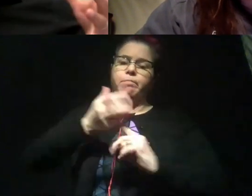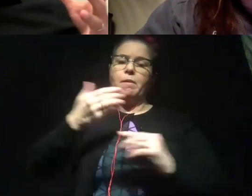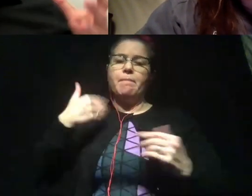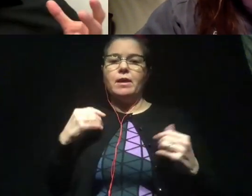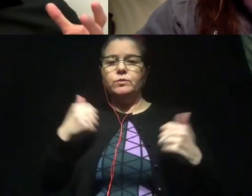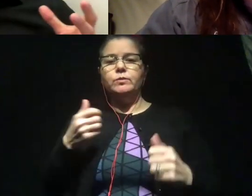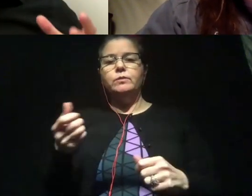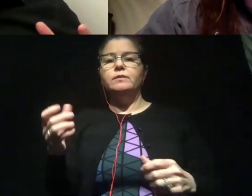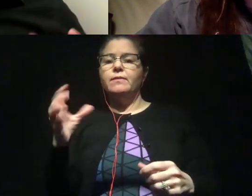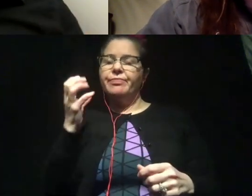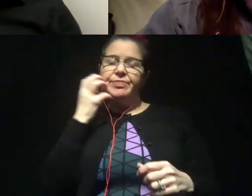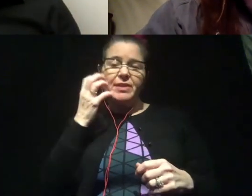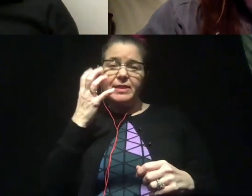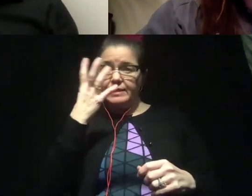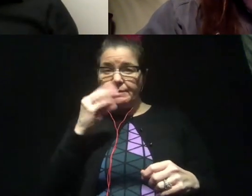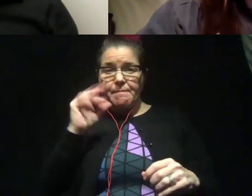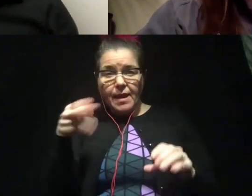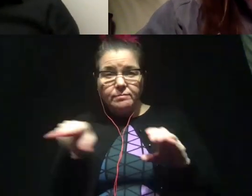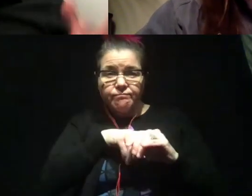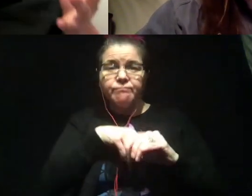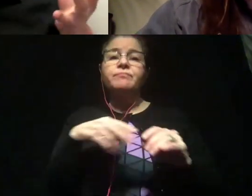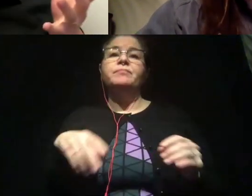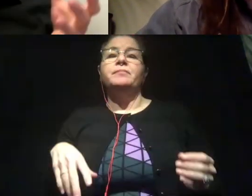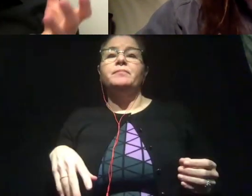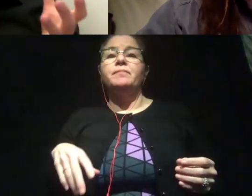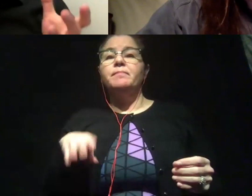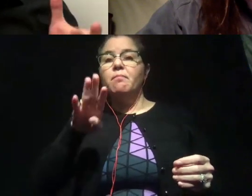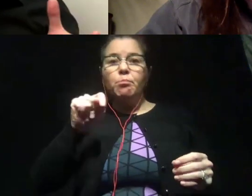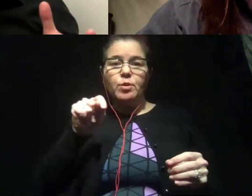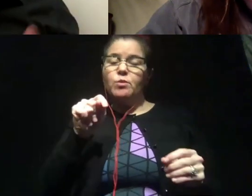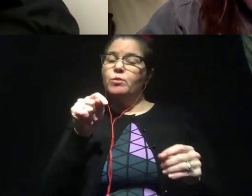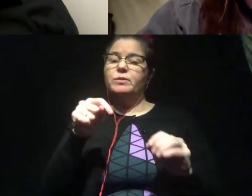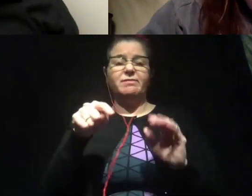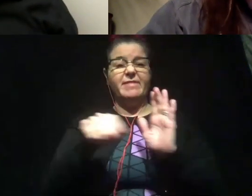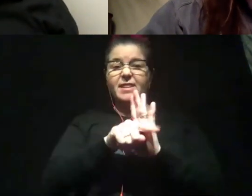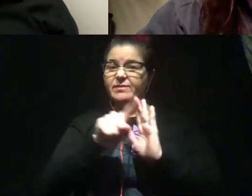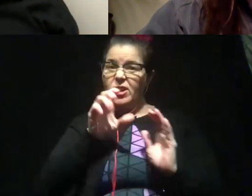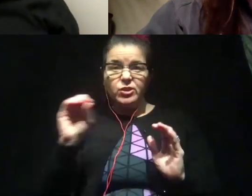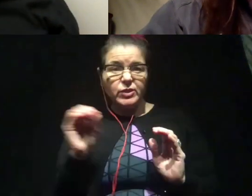big, thick sleeping bags that we sleep in. I have boots that are rated in -100 degrees.